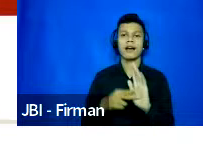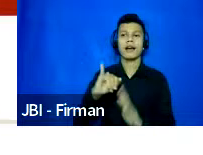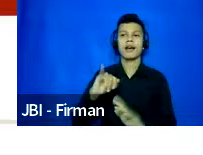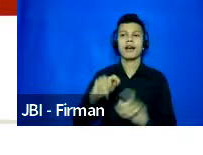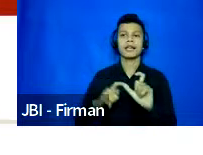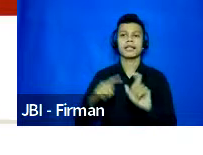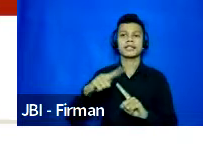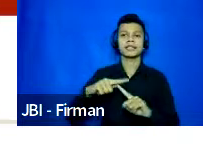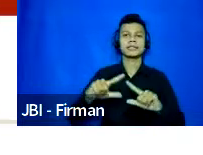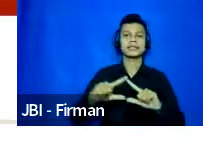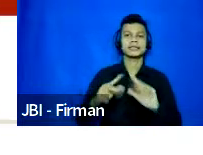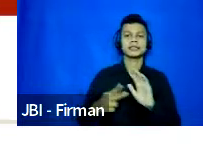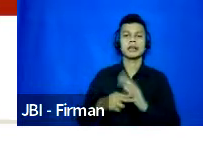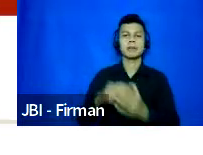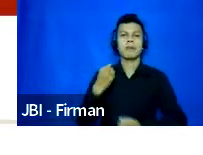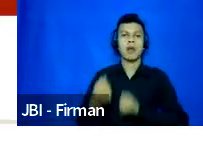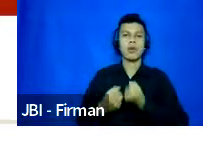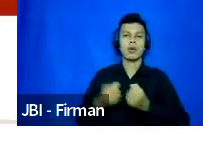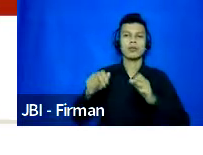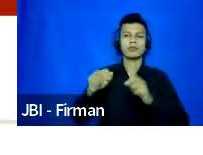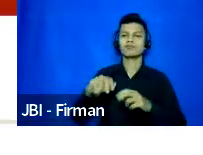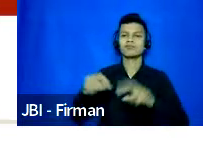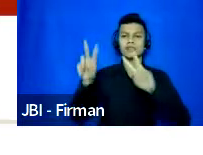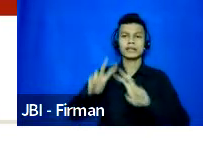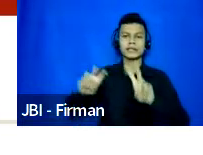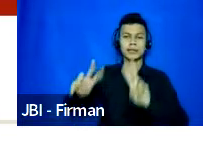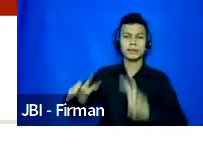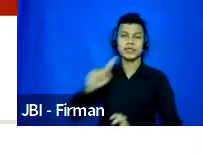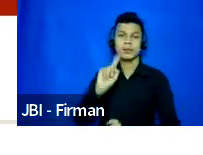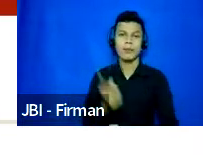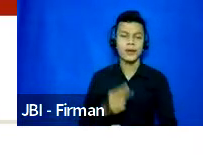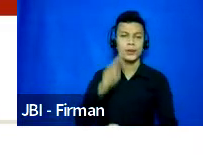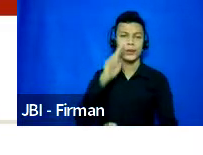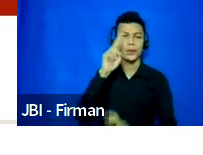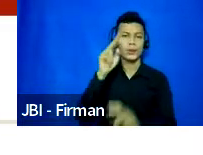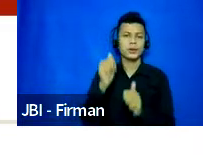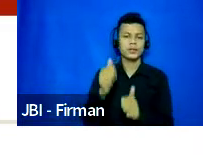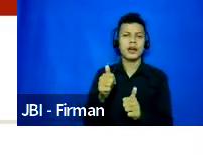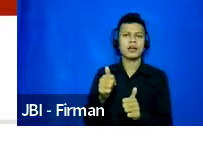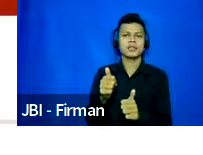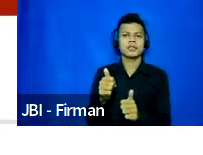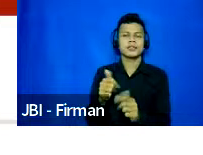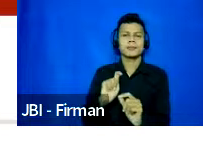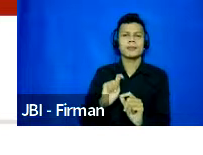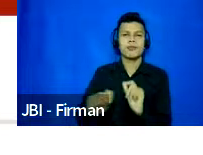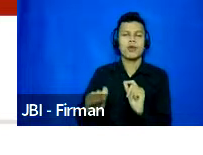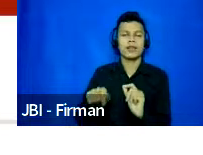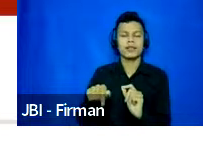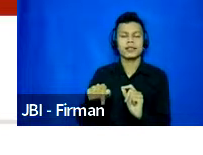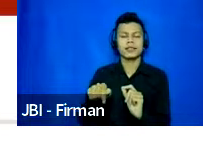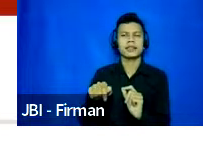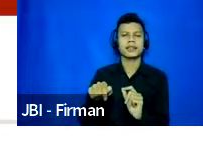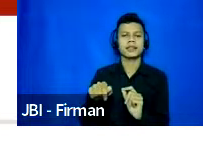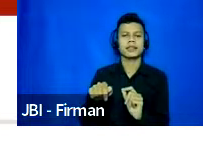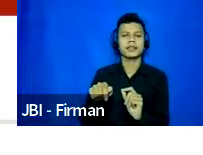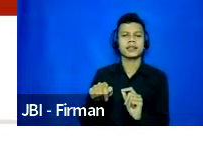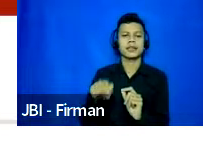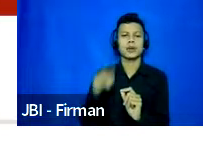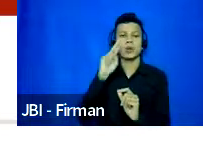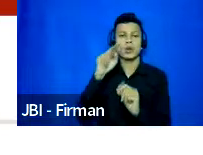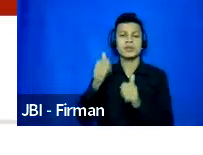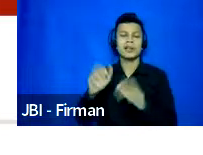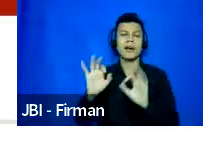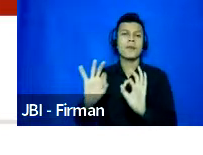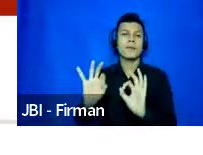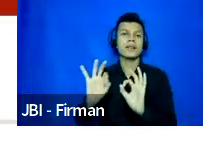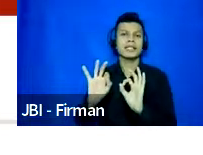to determine the applicability of alternative pathways that the Ministry of Education has put forward to ensure continuity of